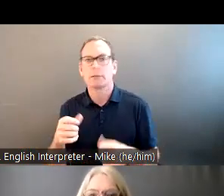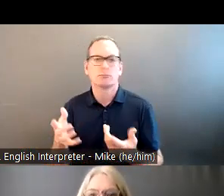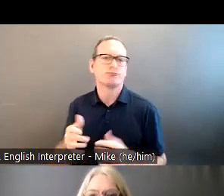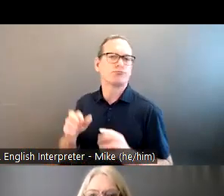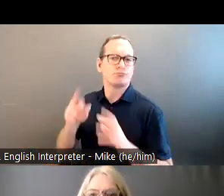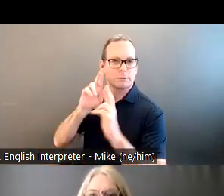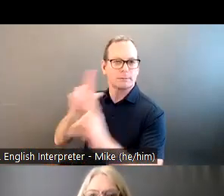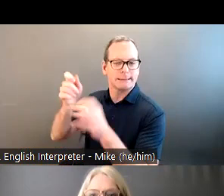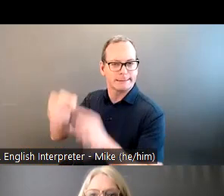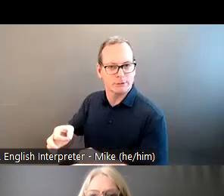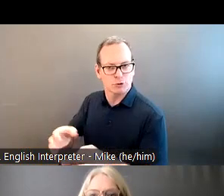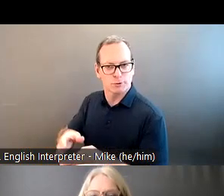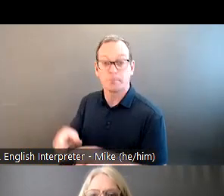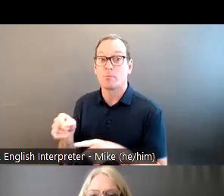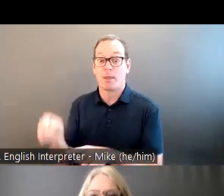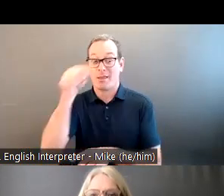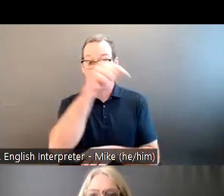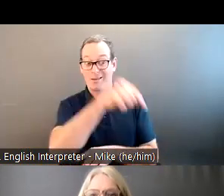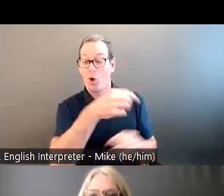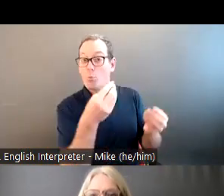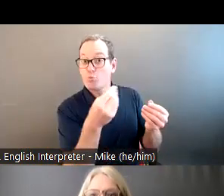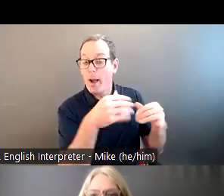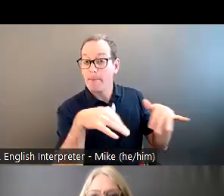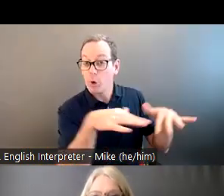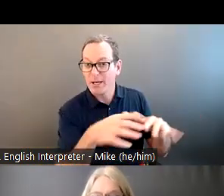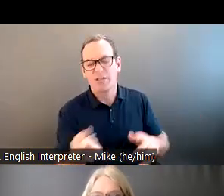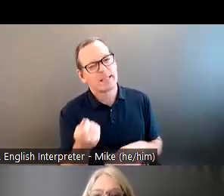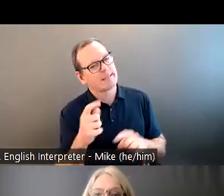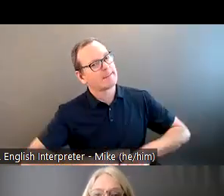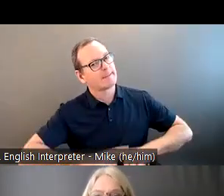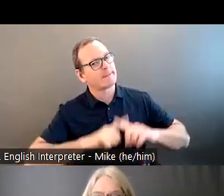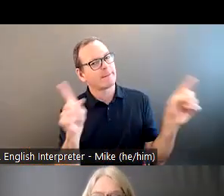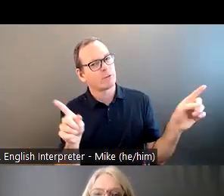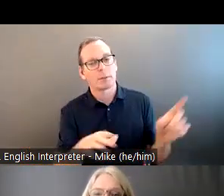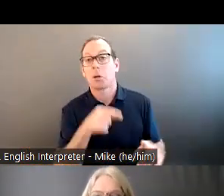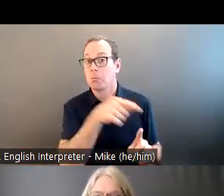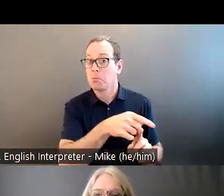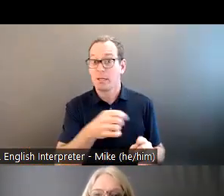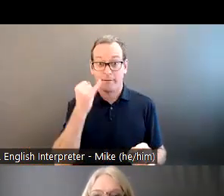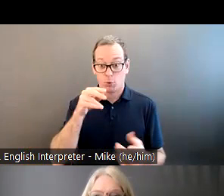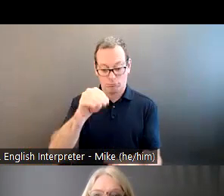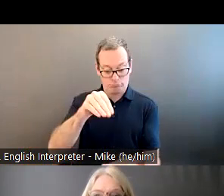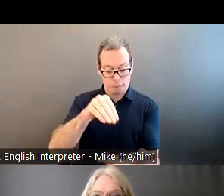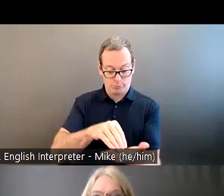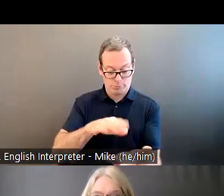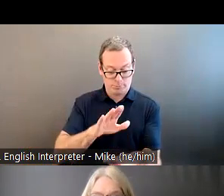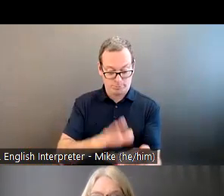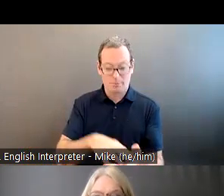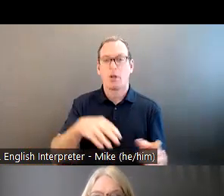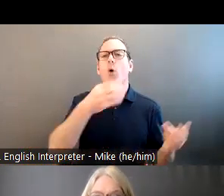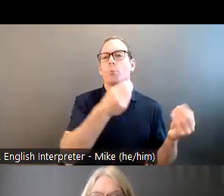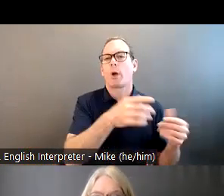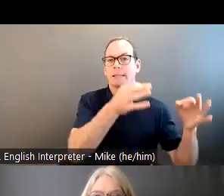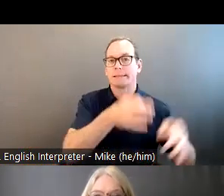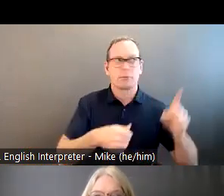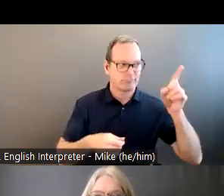including it. So you know that there's differences. Power of attorney for property could be effective the day you sign it. And then you can just leave